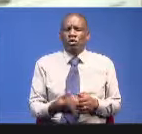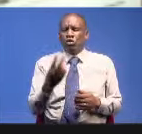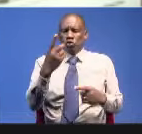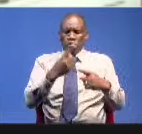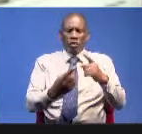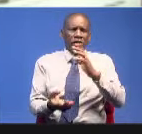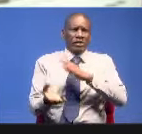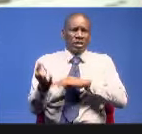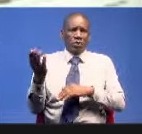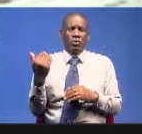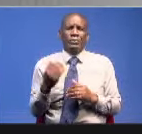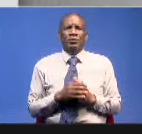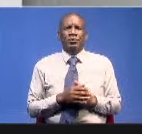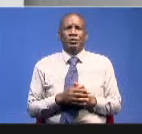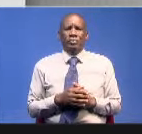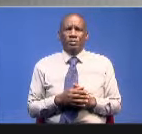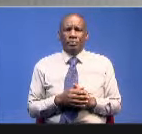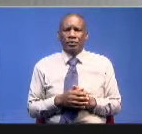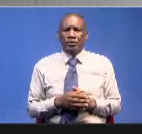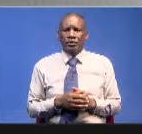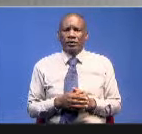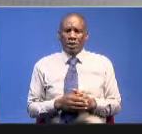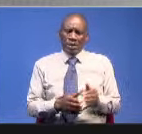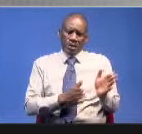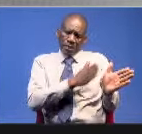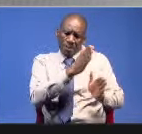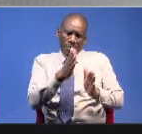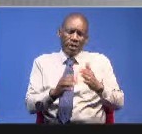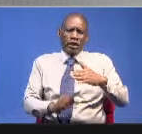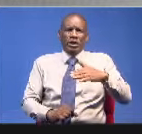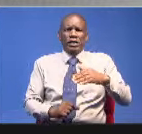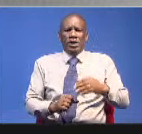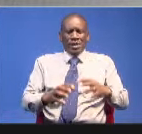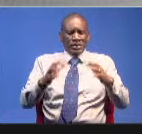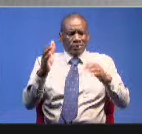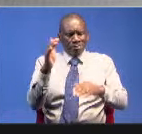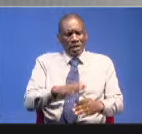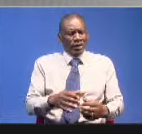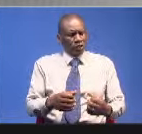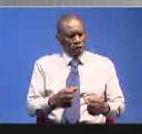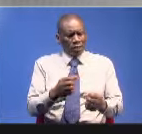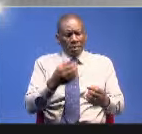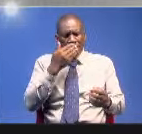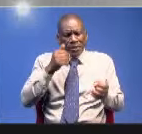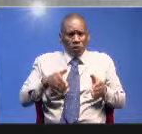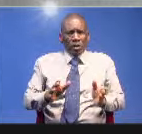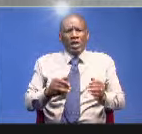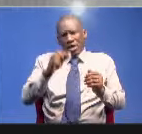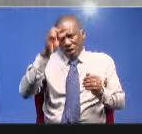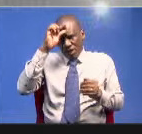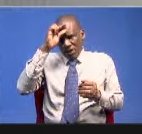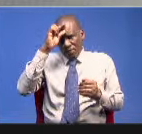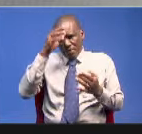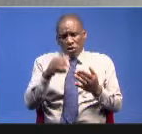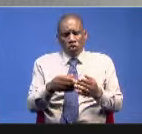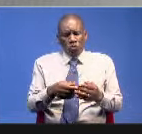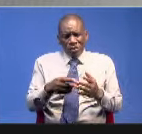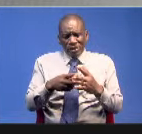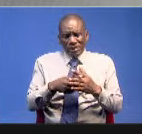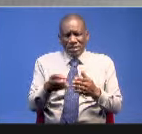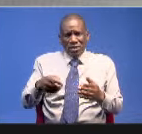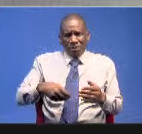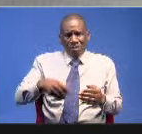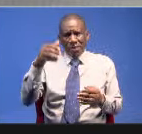ago. The package is back bigger and better, with government set to reimburse